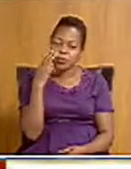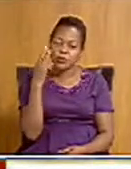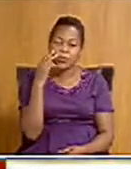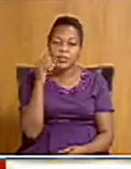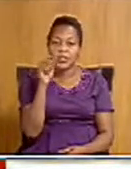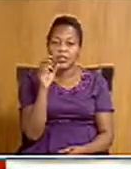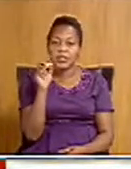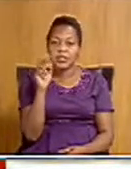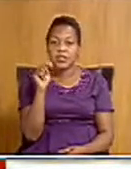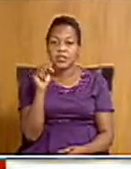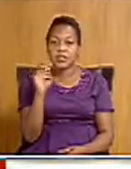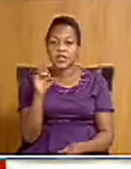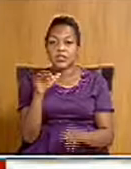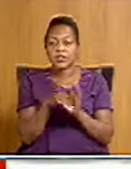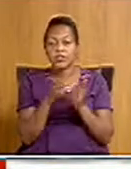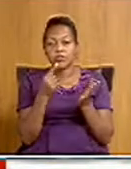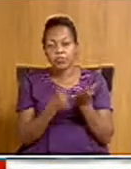Uganda.